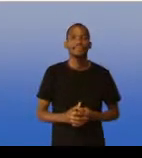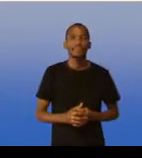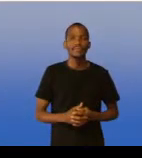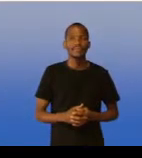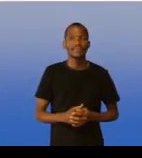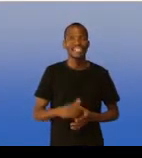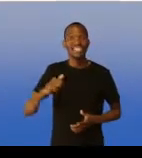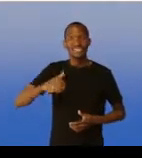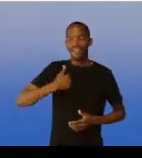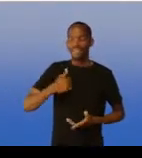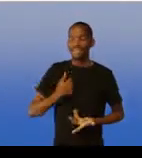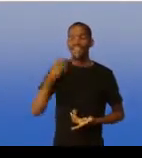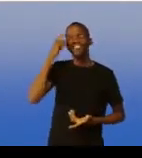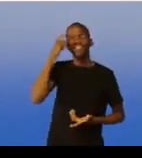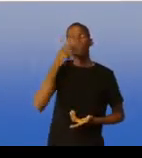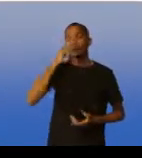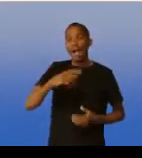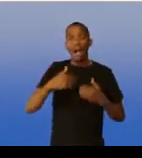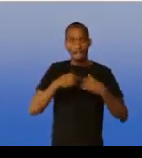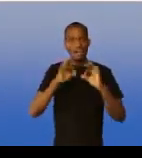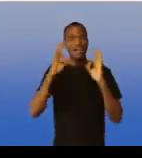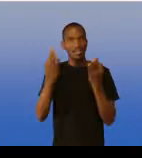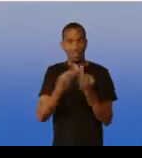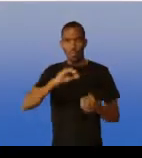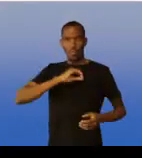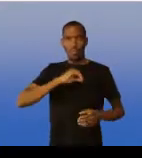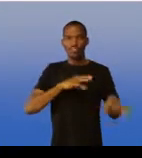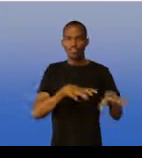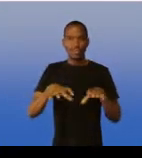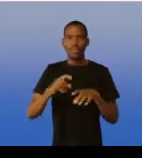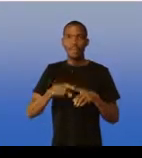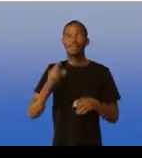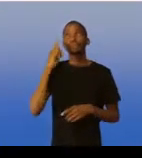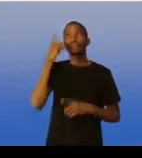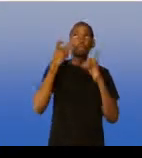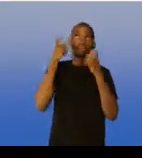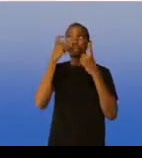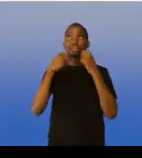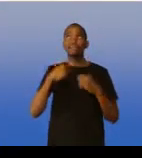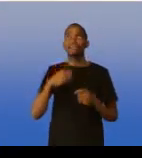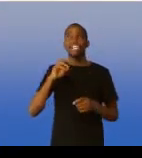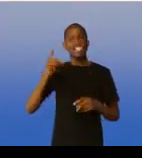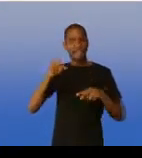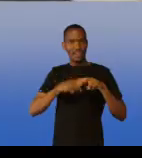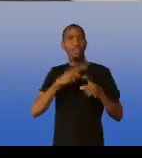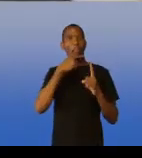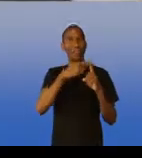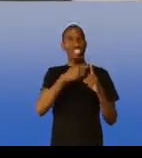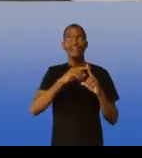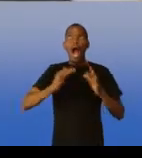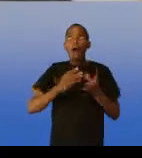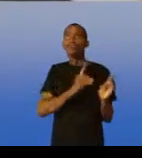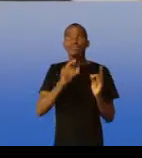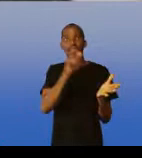ourselves, we need to have a family. We want to have our own children. Now the question is, we are HIV positive. How are we going to do that? The